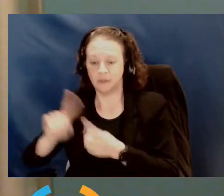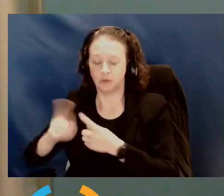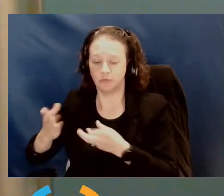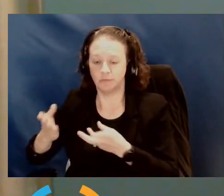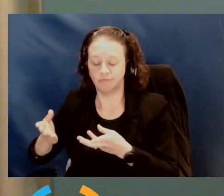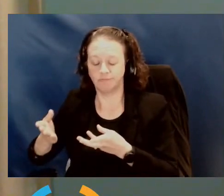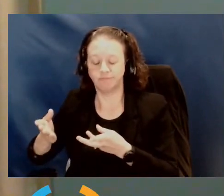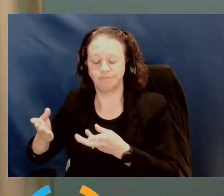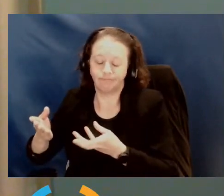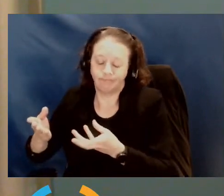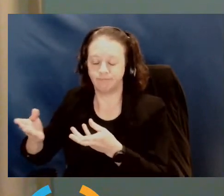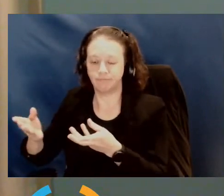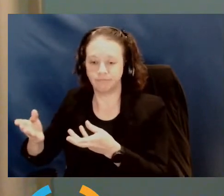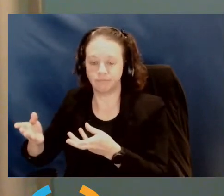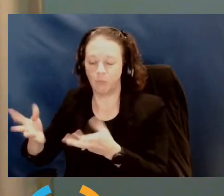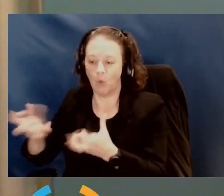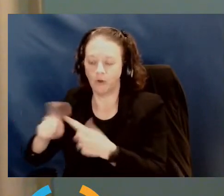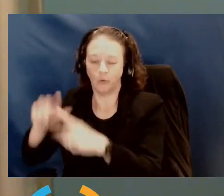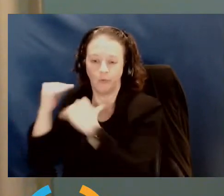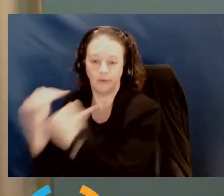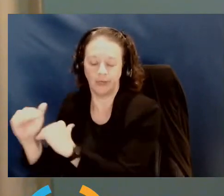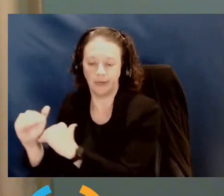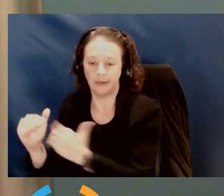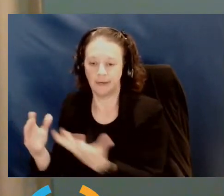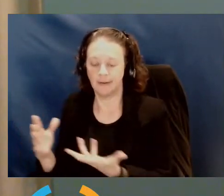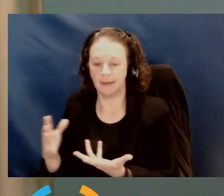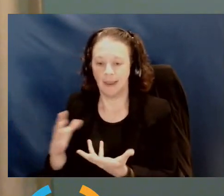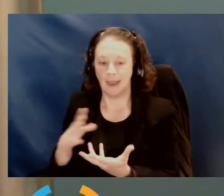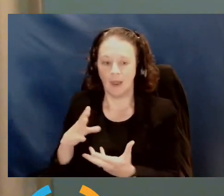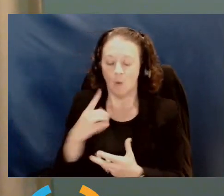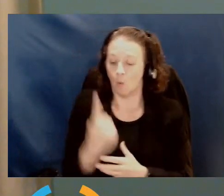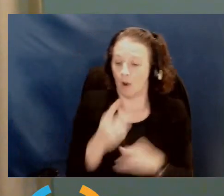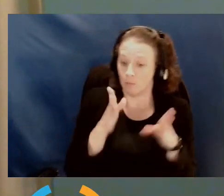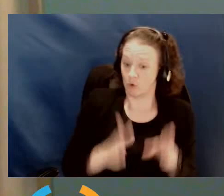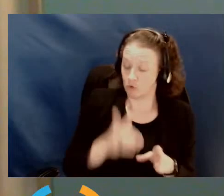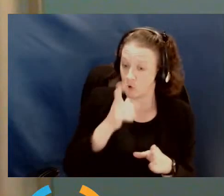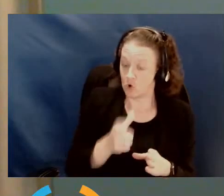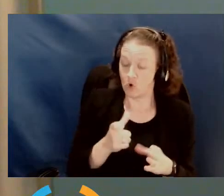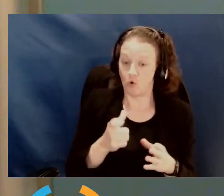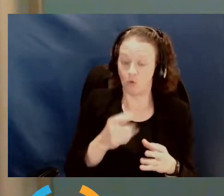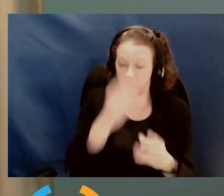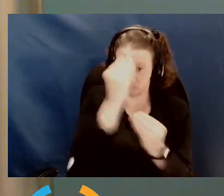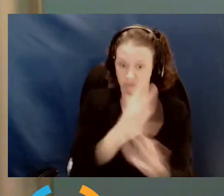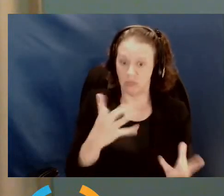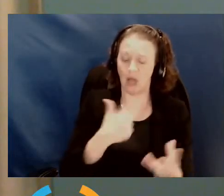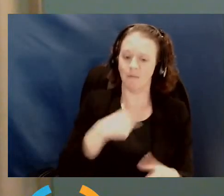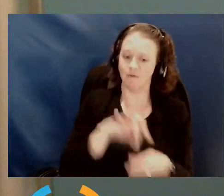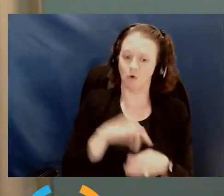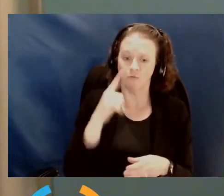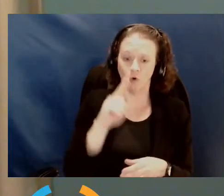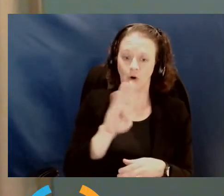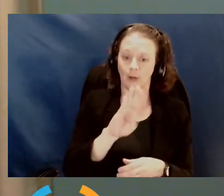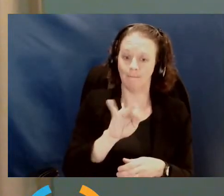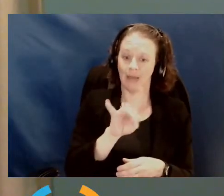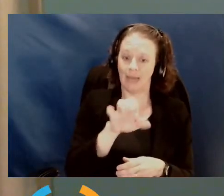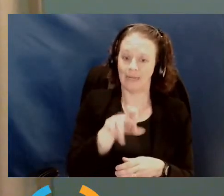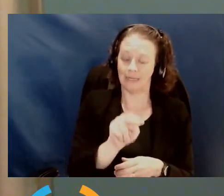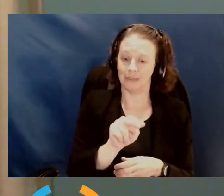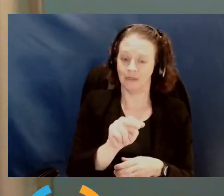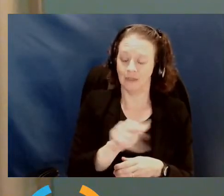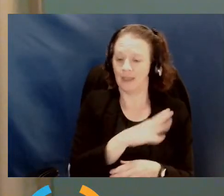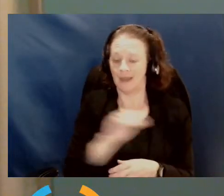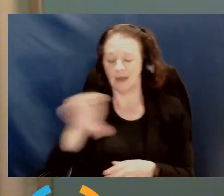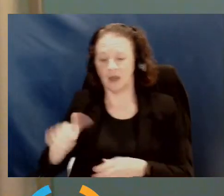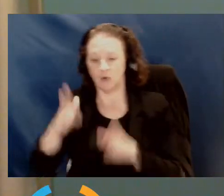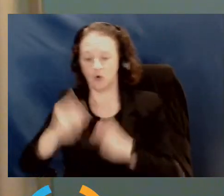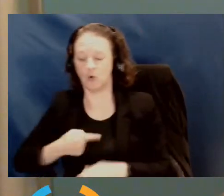one who will only tell members of her base that information. One candidate who will stand up to lies about Oregon's vote by mail system, and one